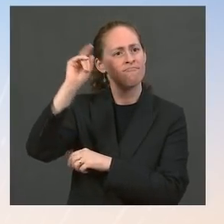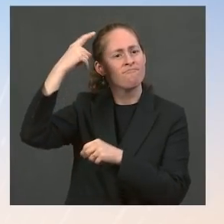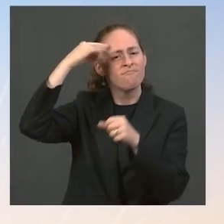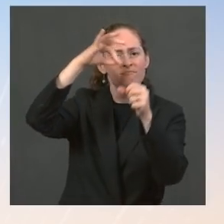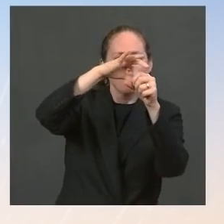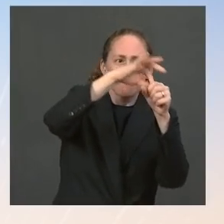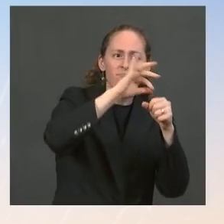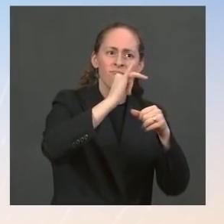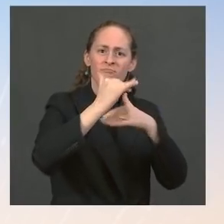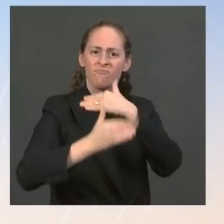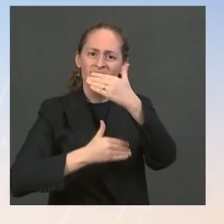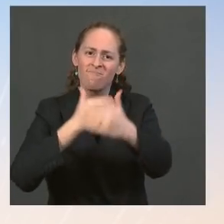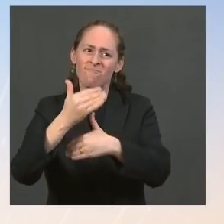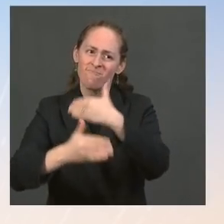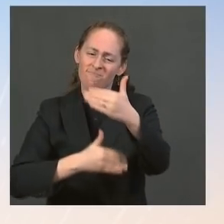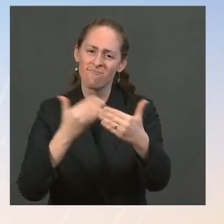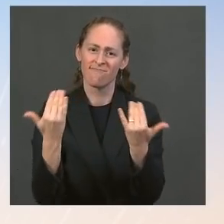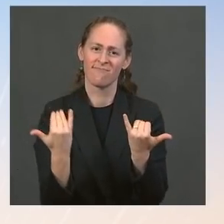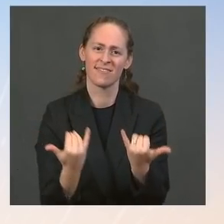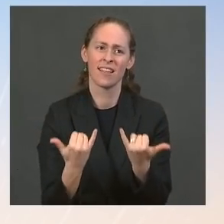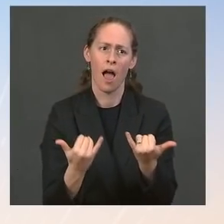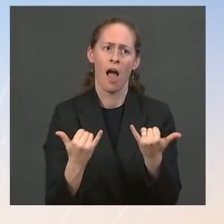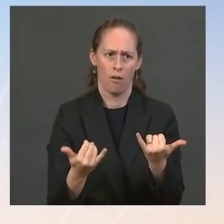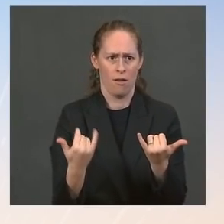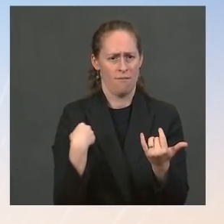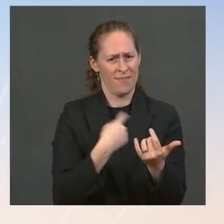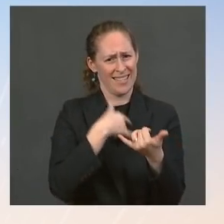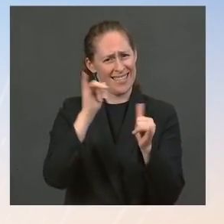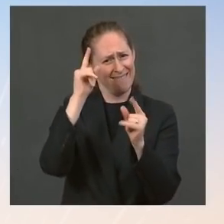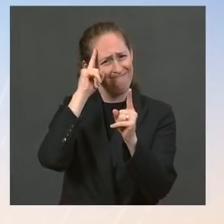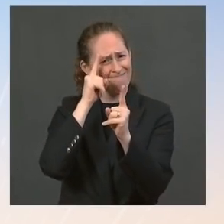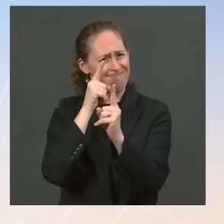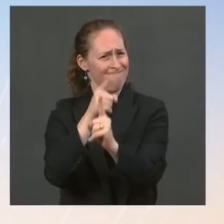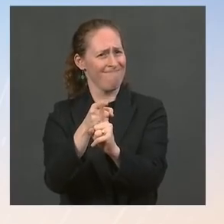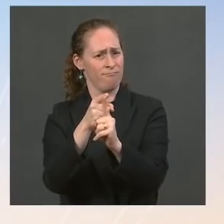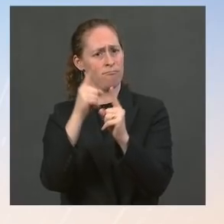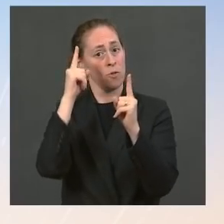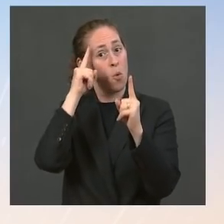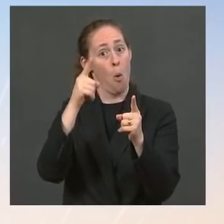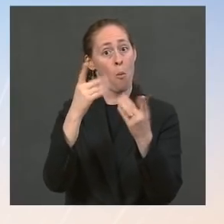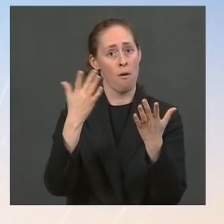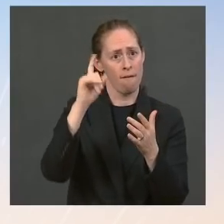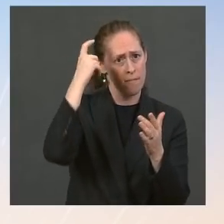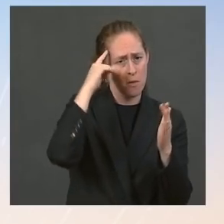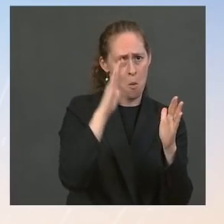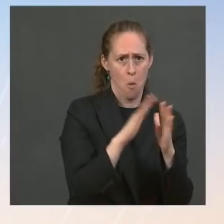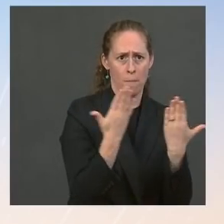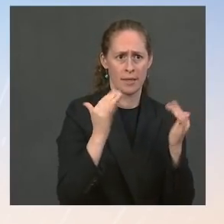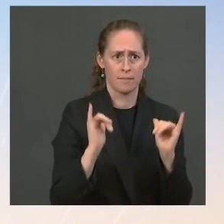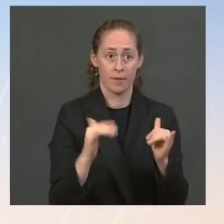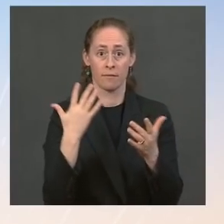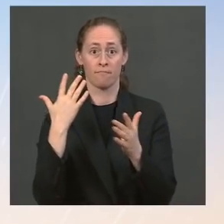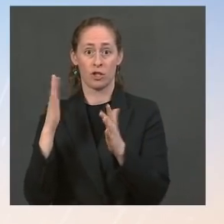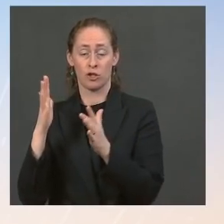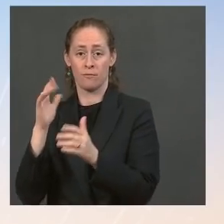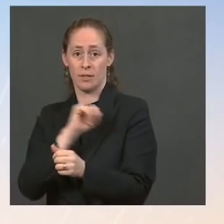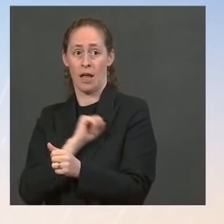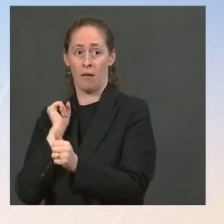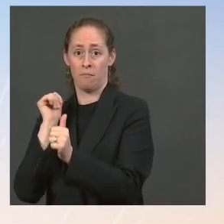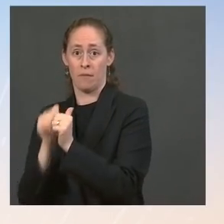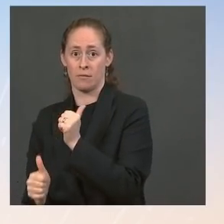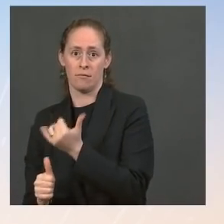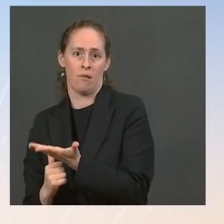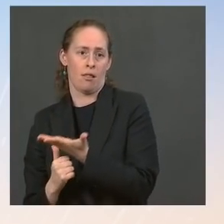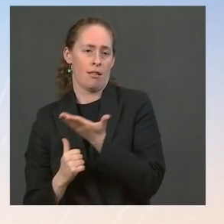on the path to keep the government open. You just saw that pass the Senate. It was going over to the House. That's not just keeping the government open. That's